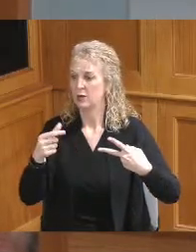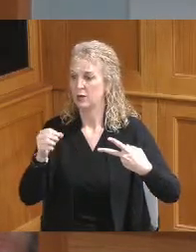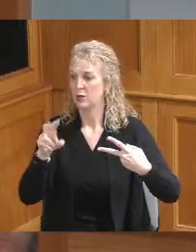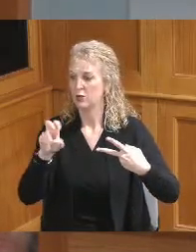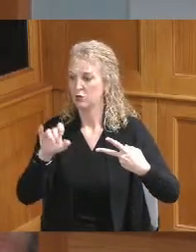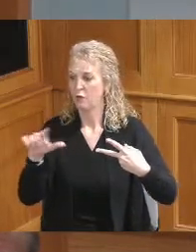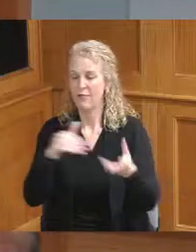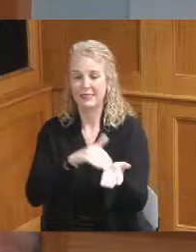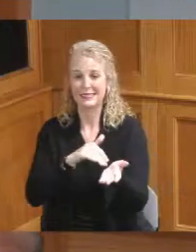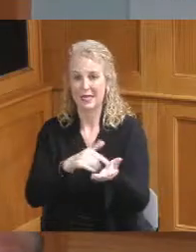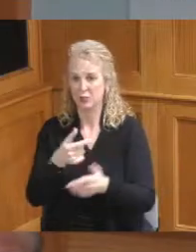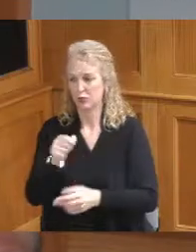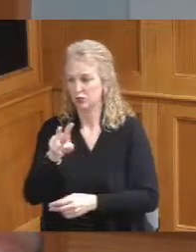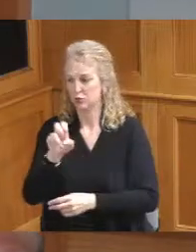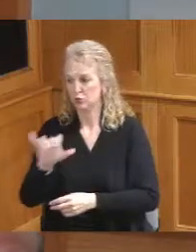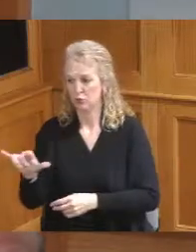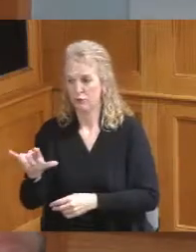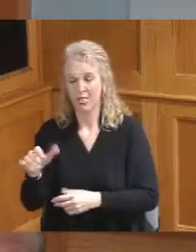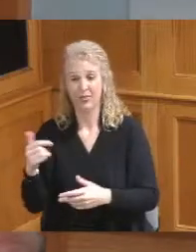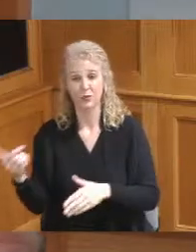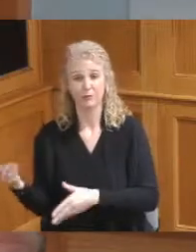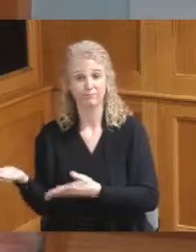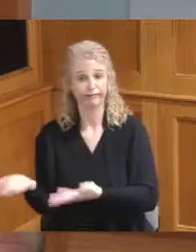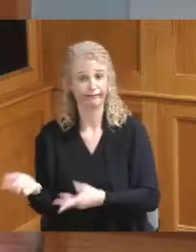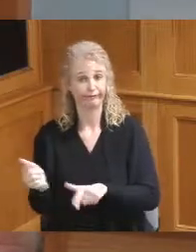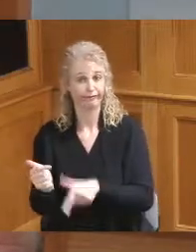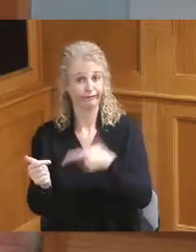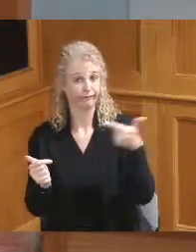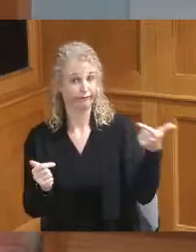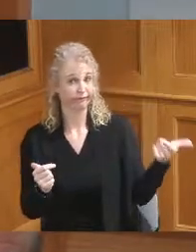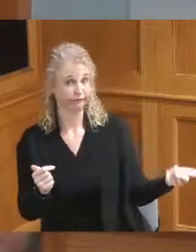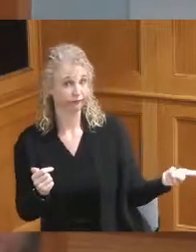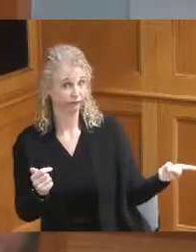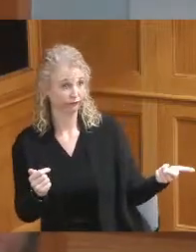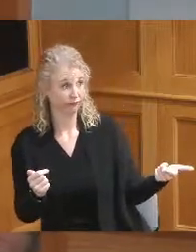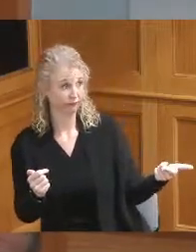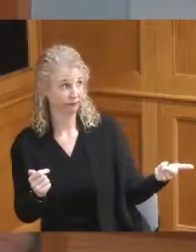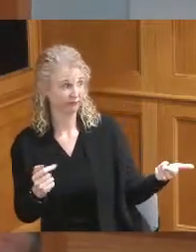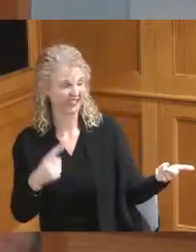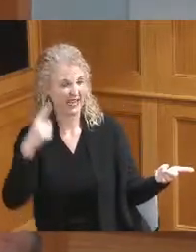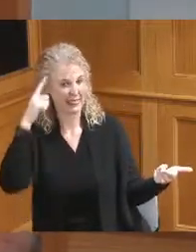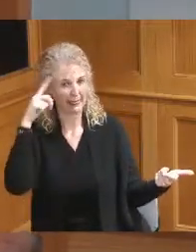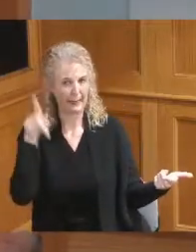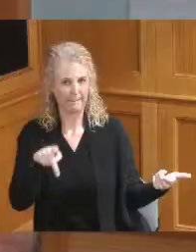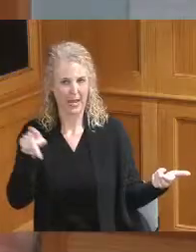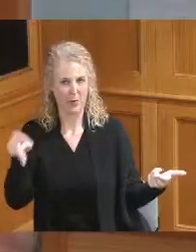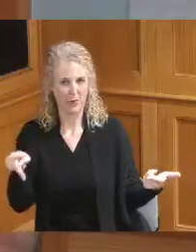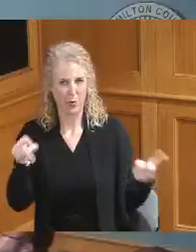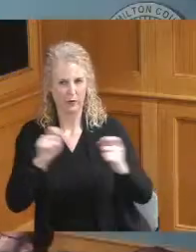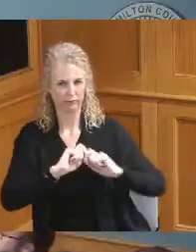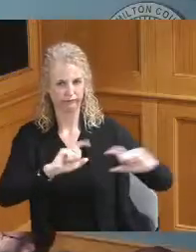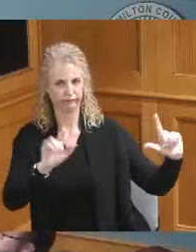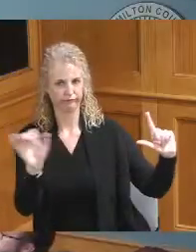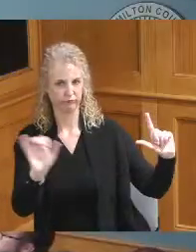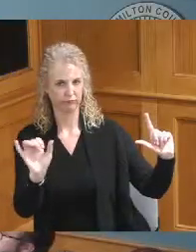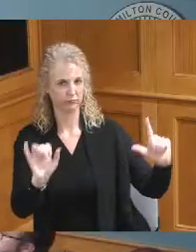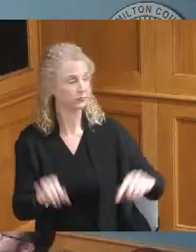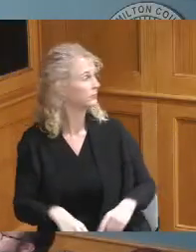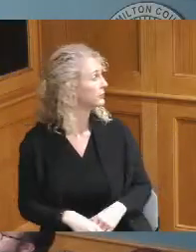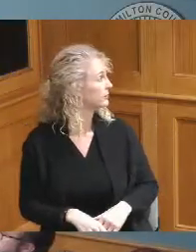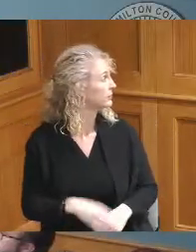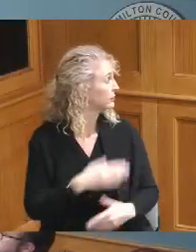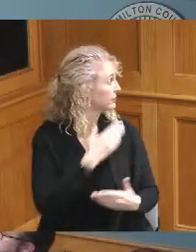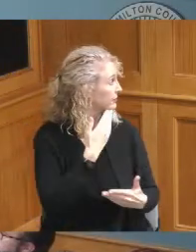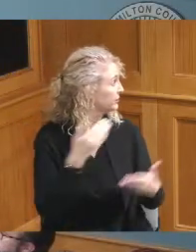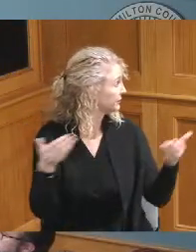here at UC Health. So I will go ahead and turn it over to them, and I know we have a PowerPoint presentation to go through. Thank you. Thank you,